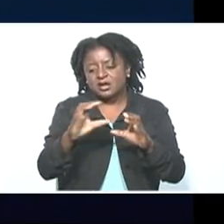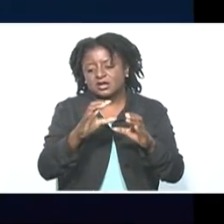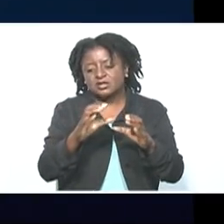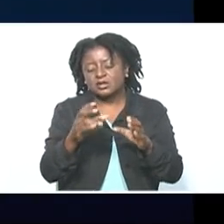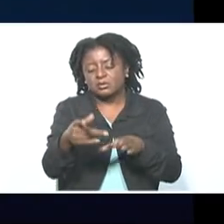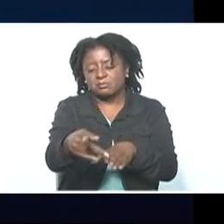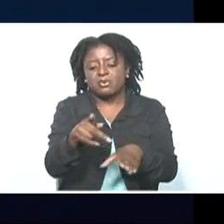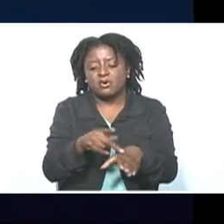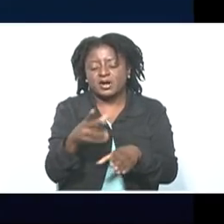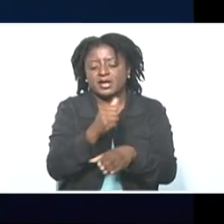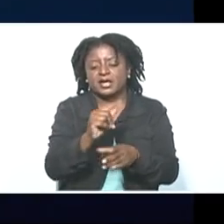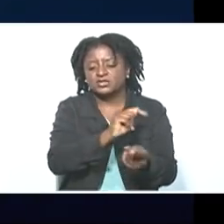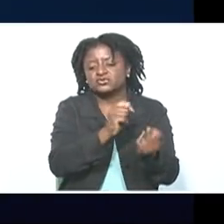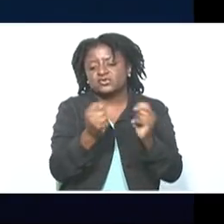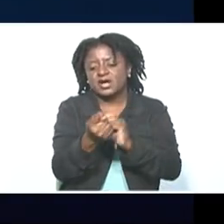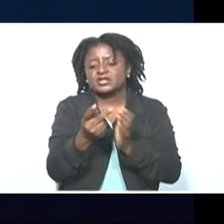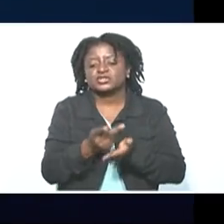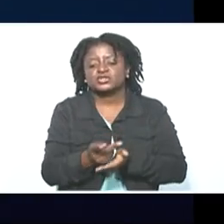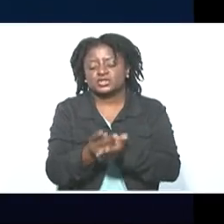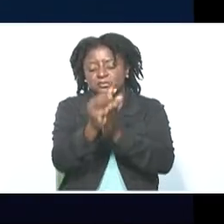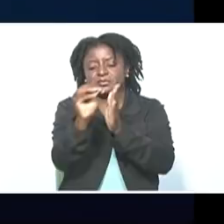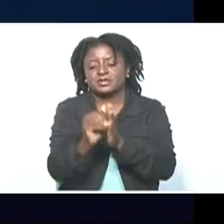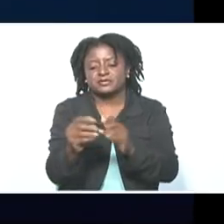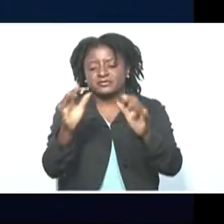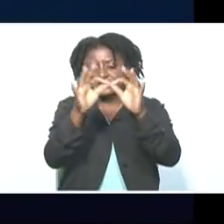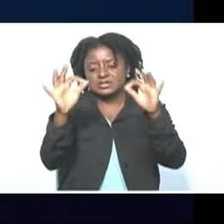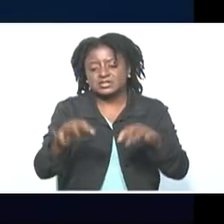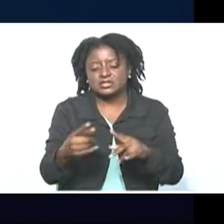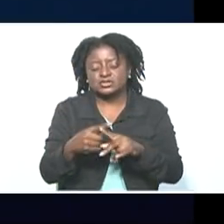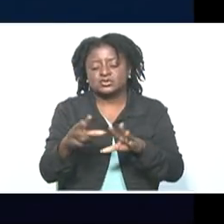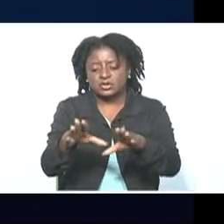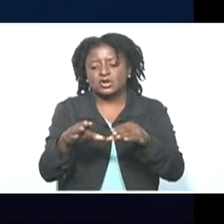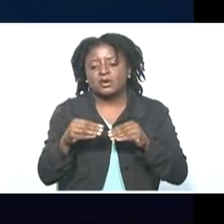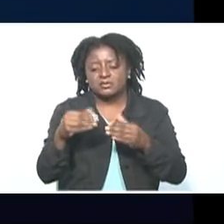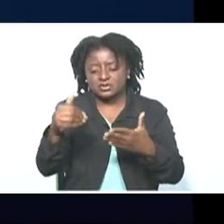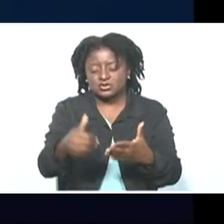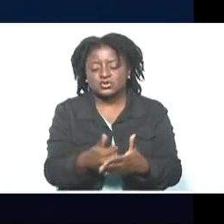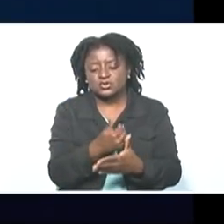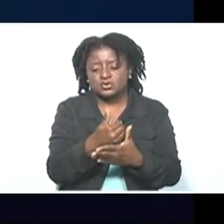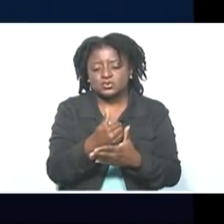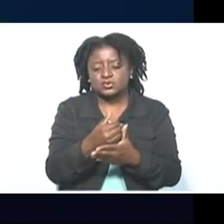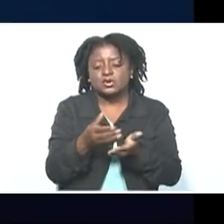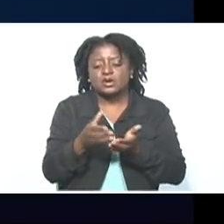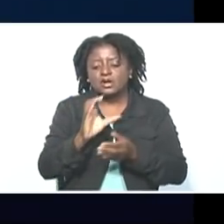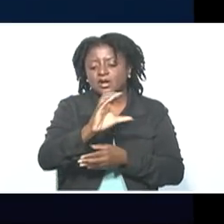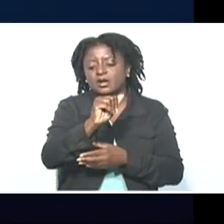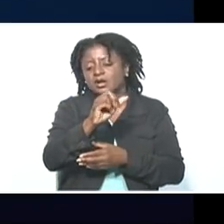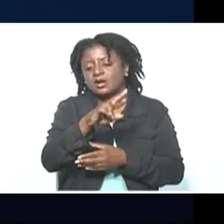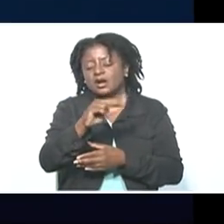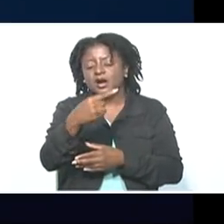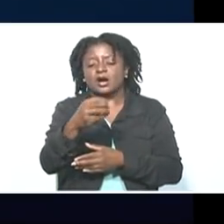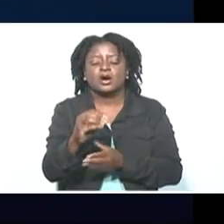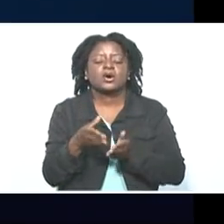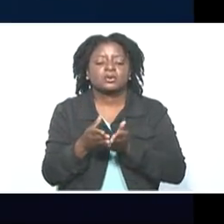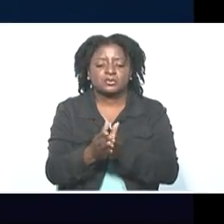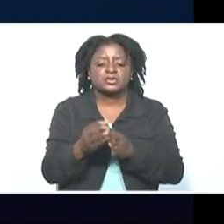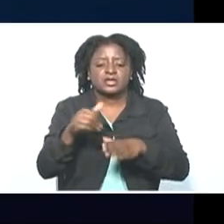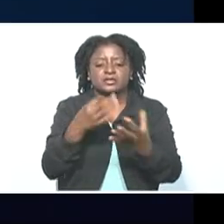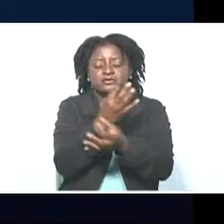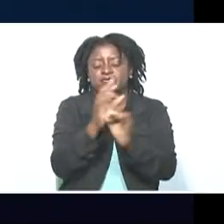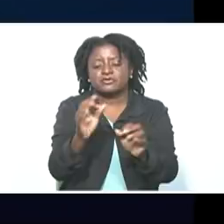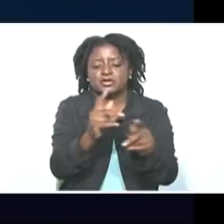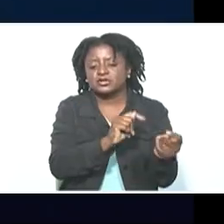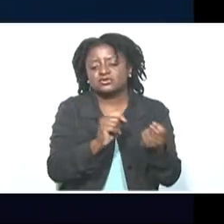transshipment facilities to accommodate new Panamax cargo vessels in the free trade zone of